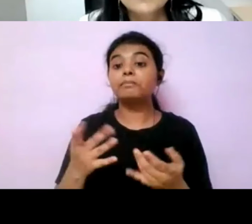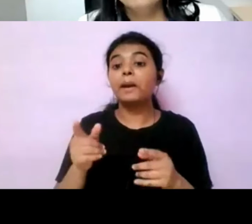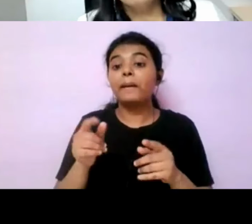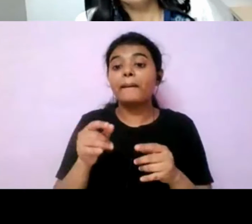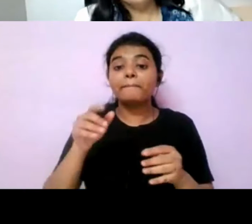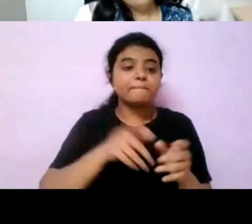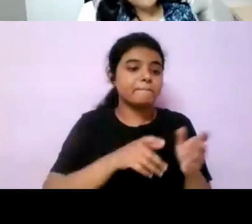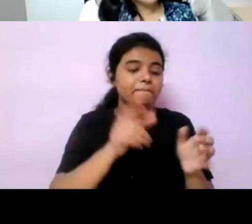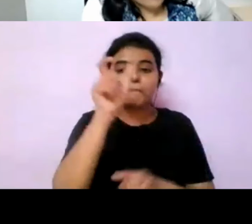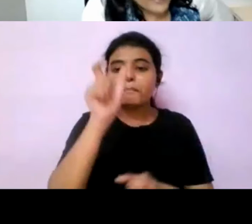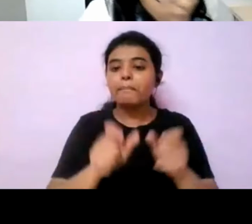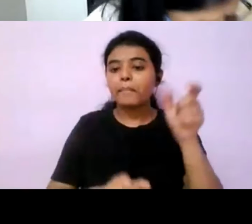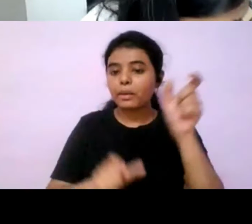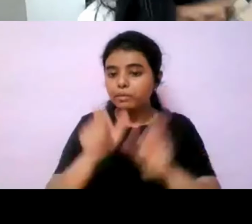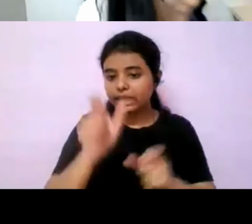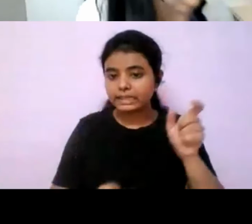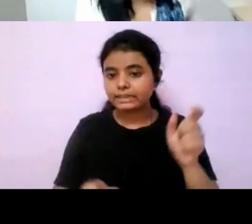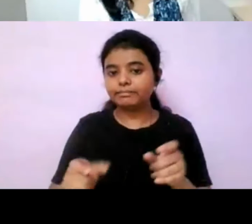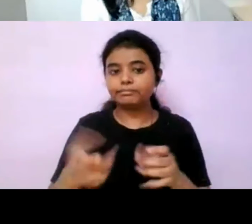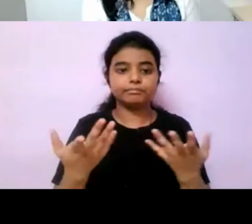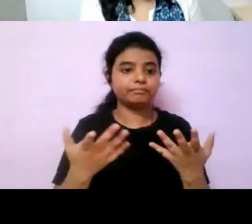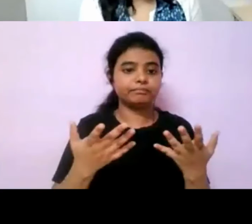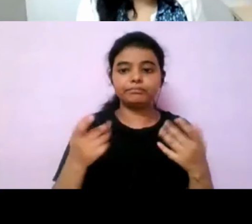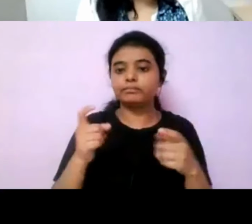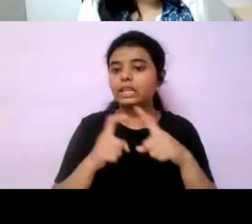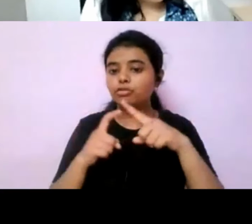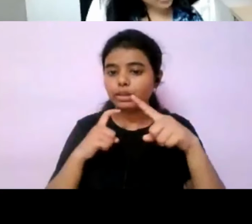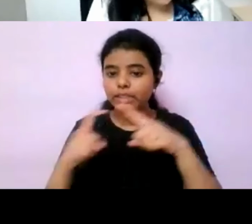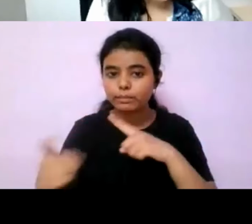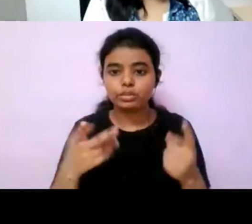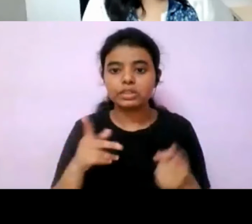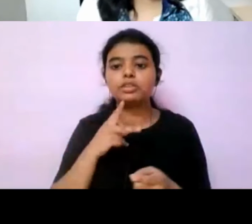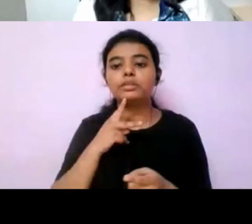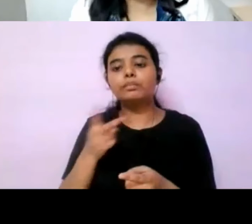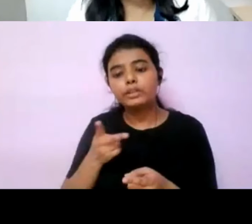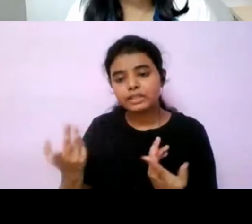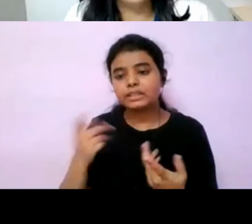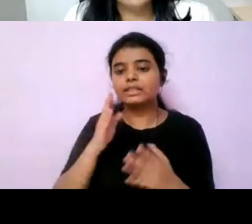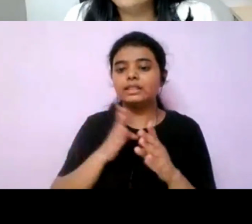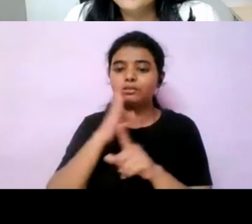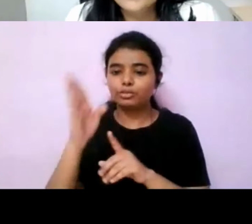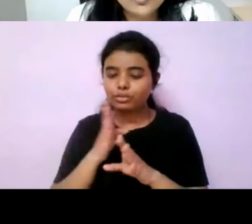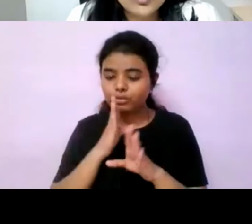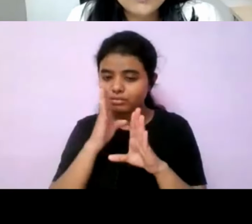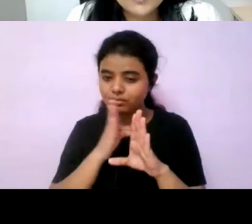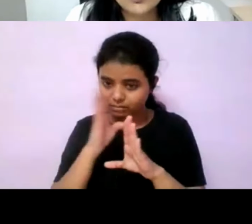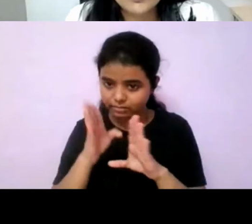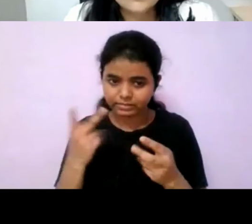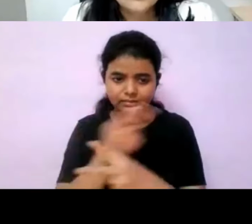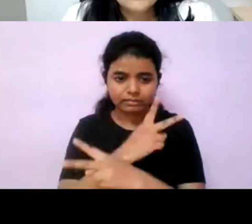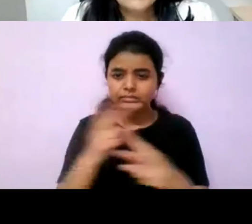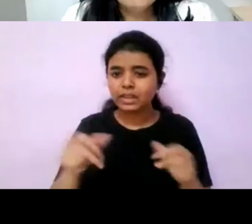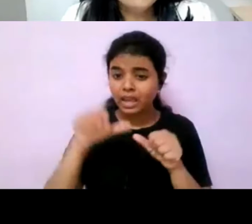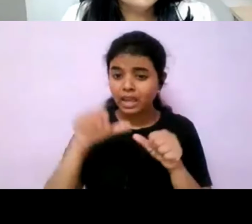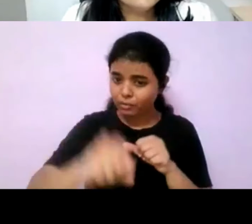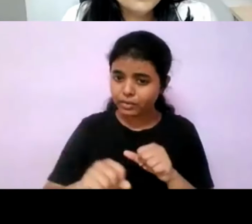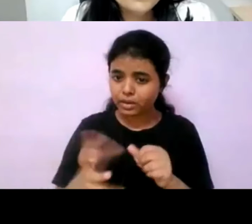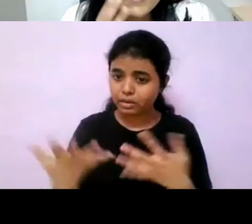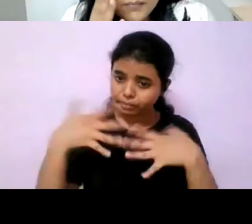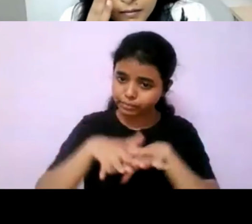spaces. The built environment and public transport in India also compound problems by not being inclusive at all and